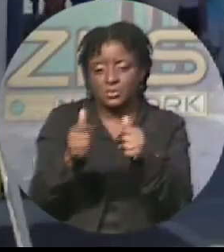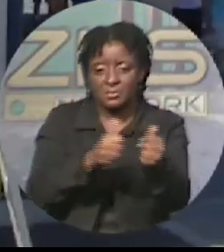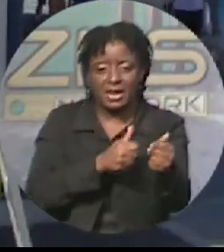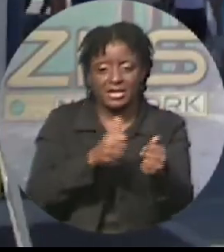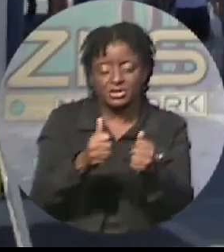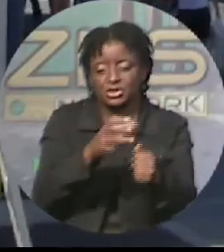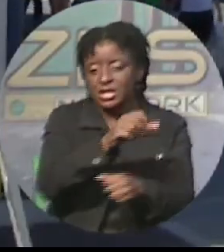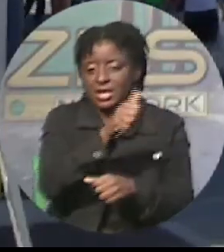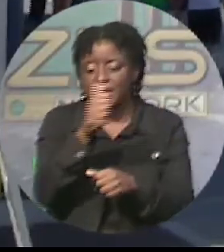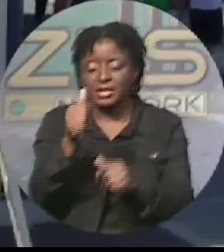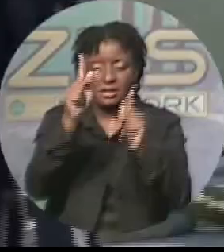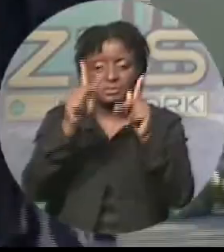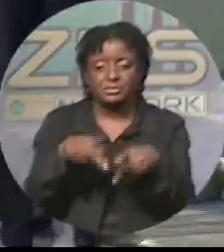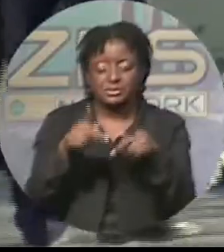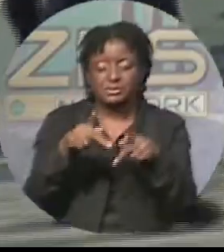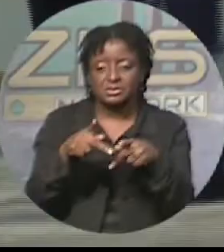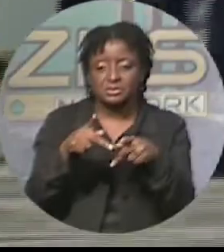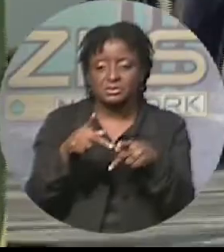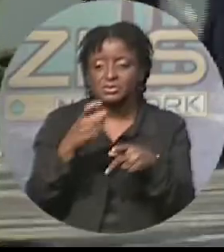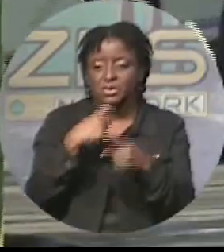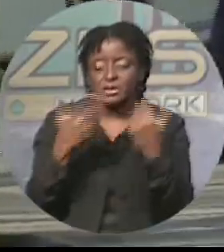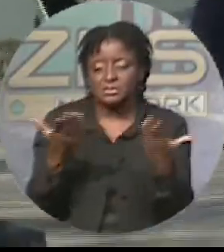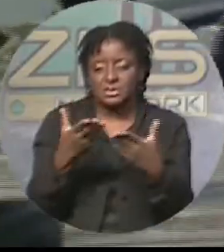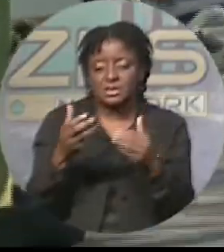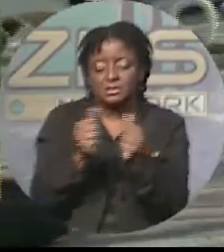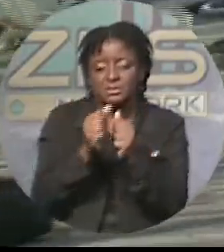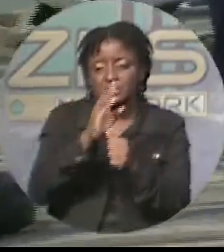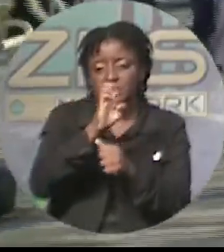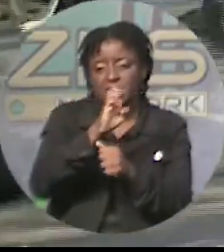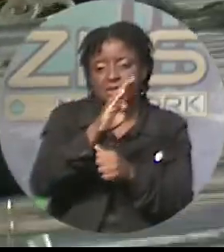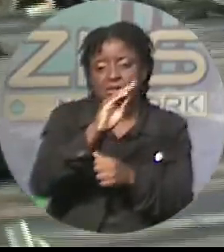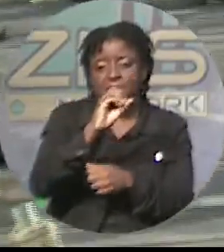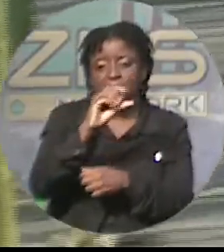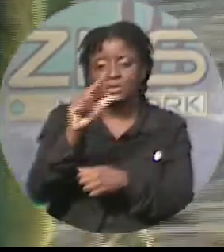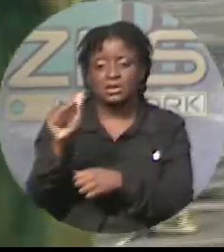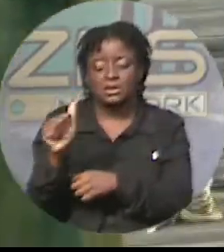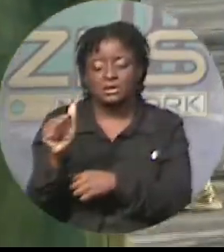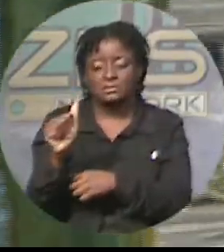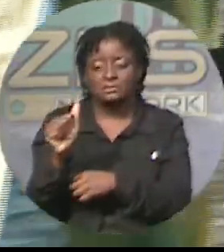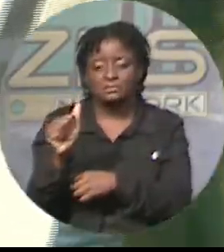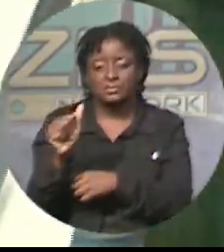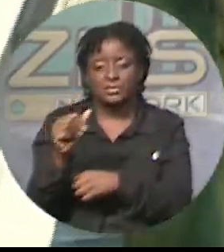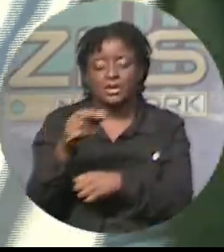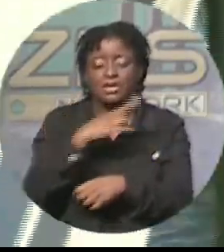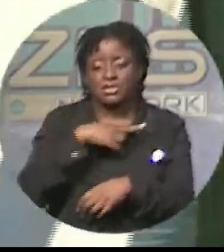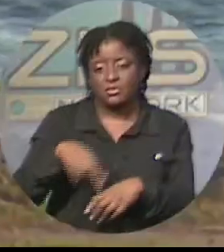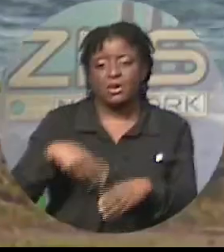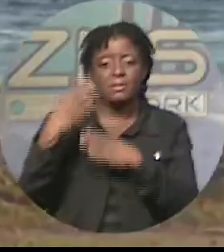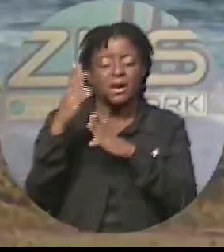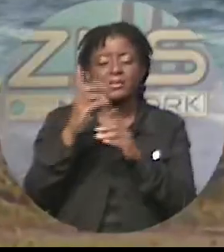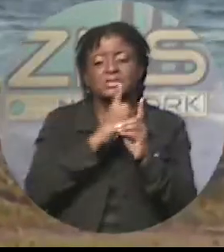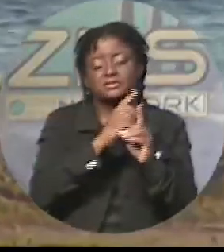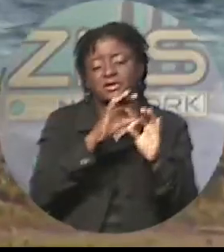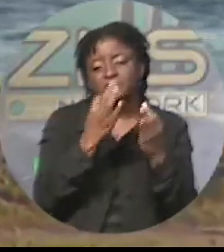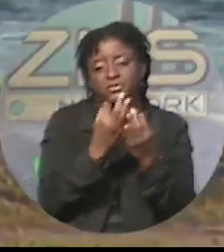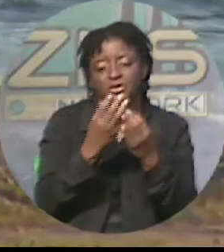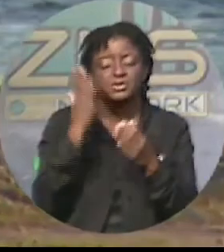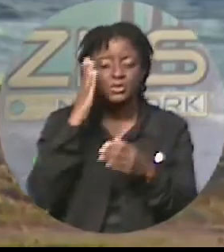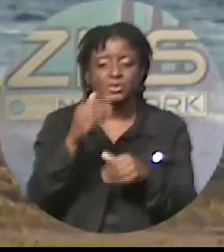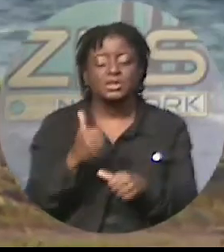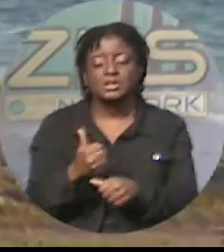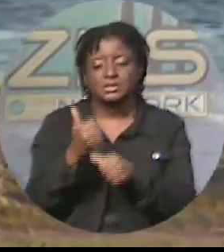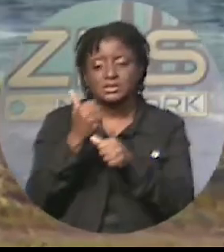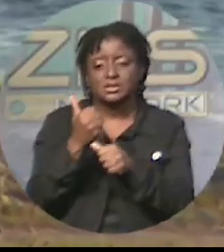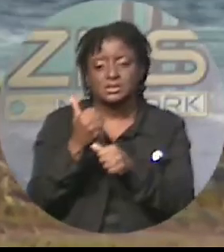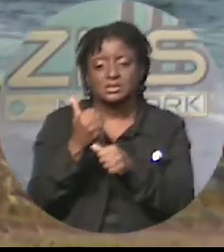that presents to our shores. The Royal Bahamas Defense Force would also assist with the manning of remote airports, and they're also being trained how to